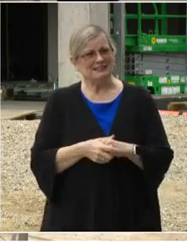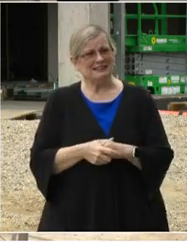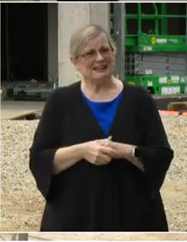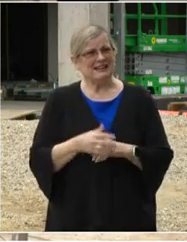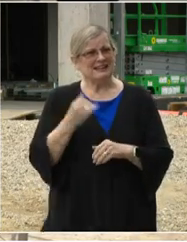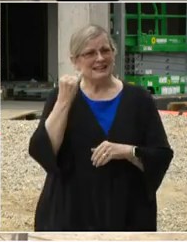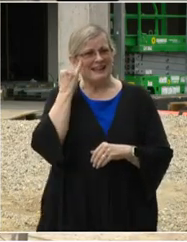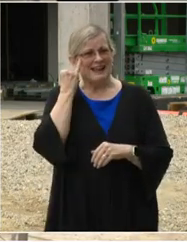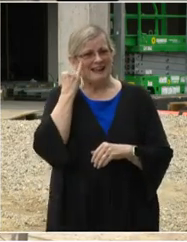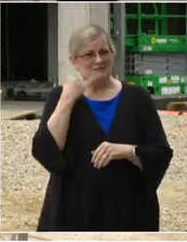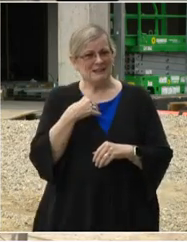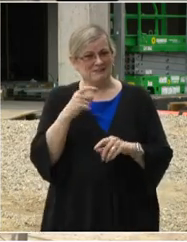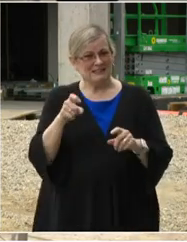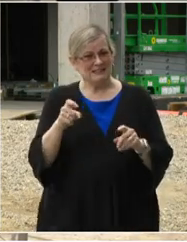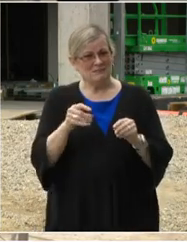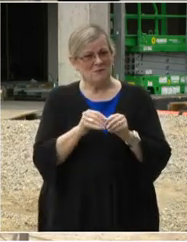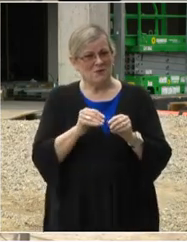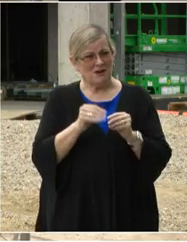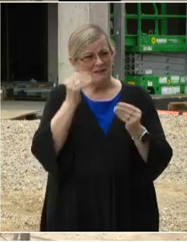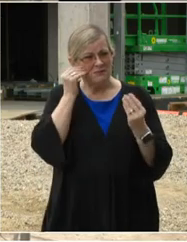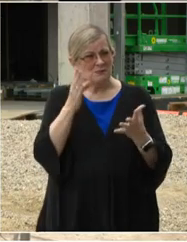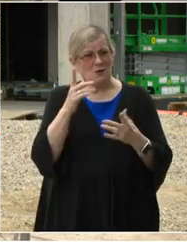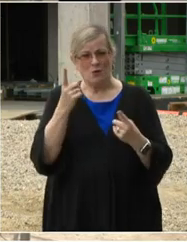information, to go to